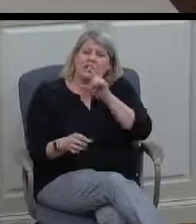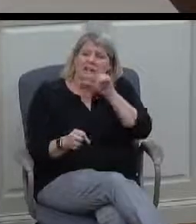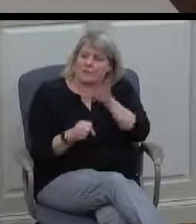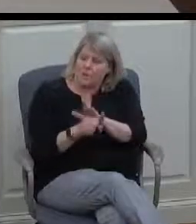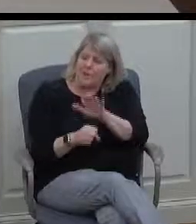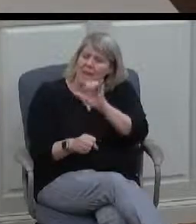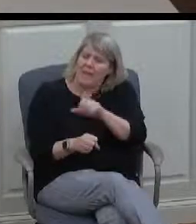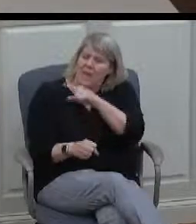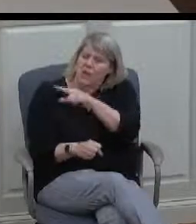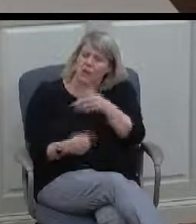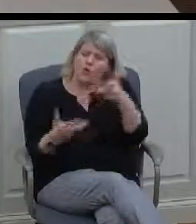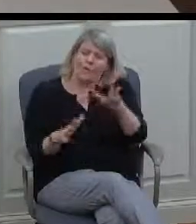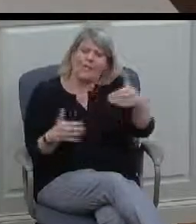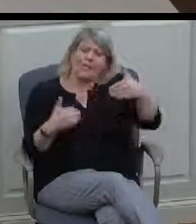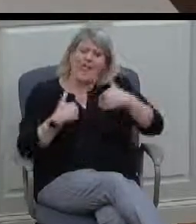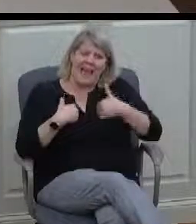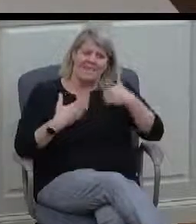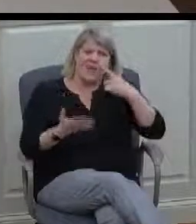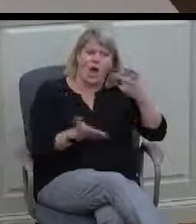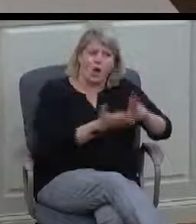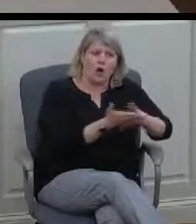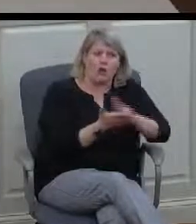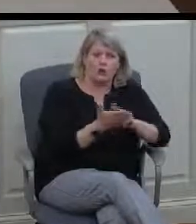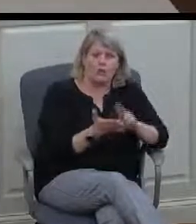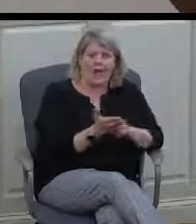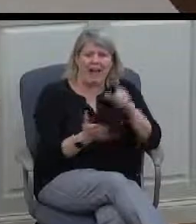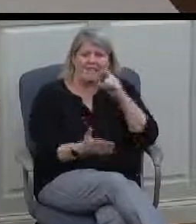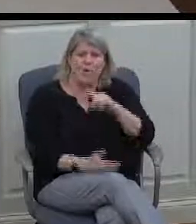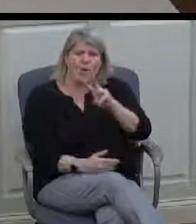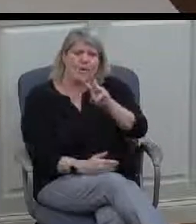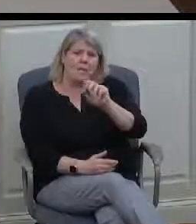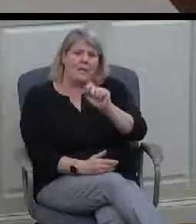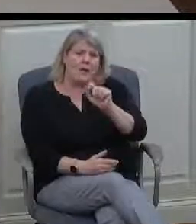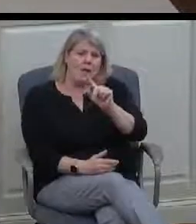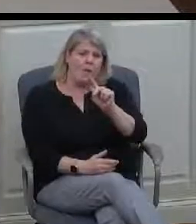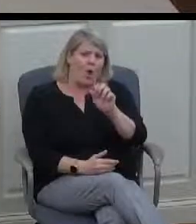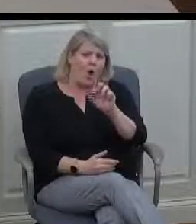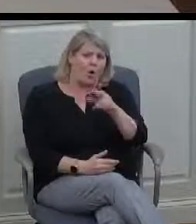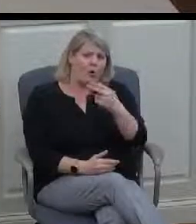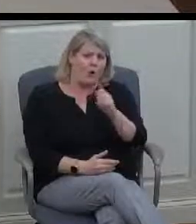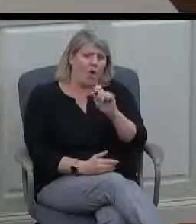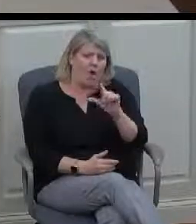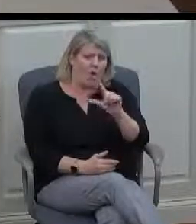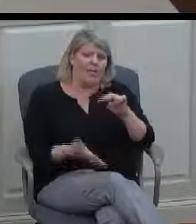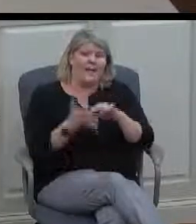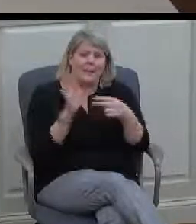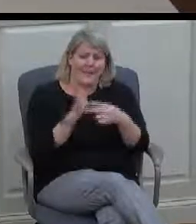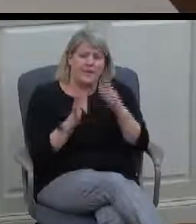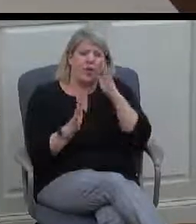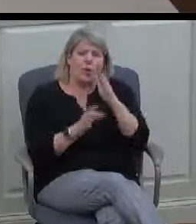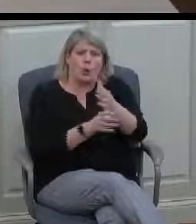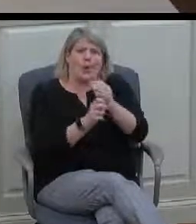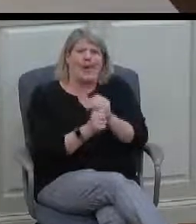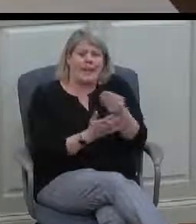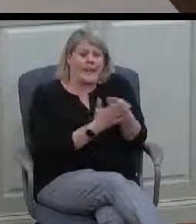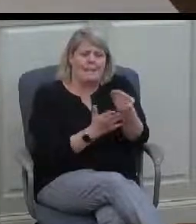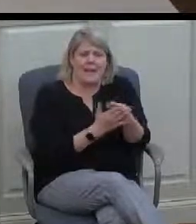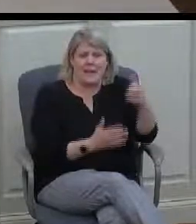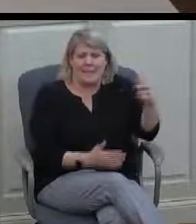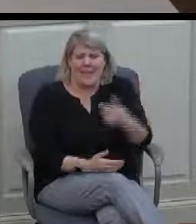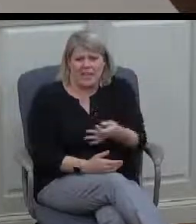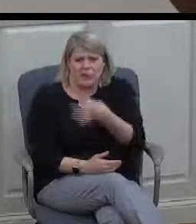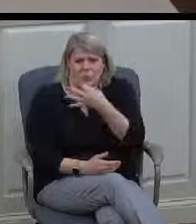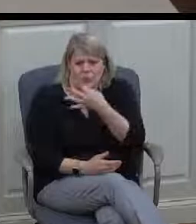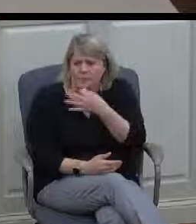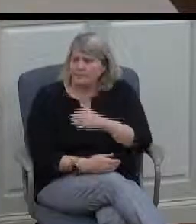executed contract with Walker Hall, so you'll be getting that money previously invested in that property back to help offset this cost and replenish your reserve,